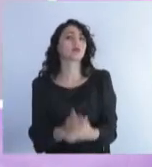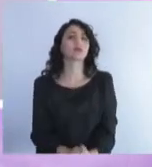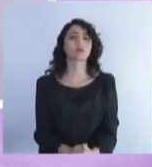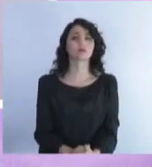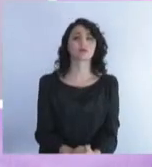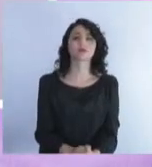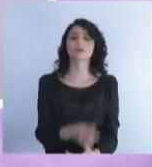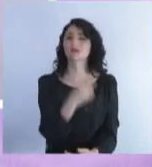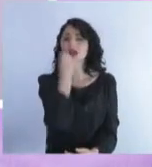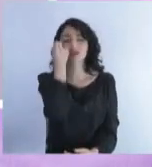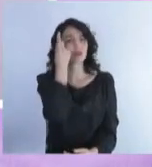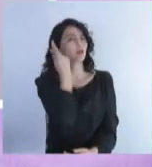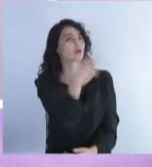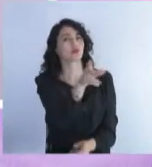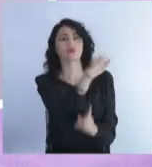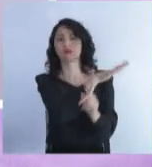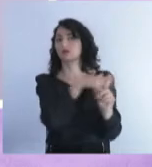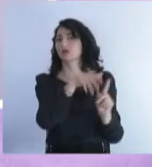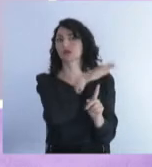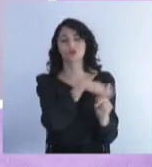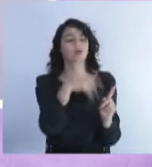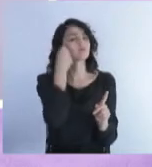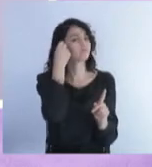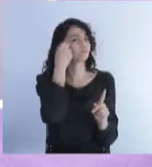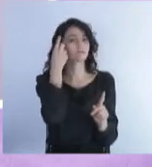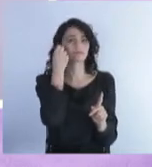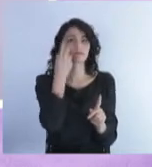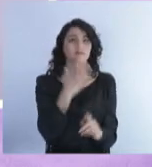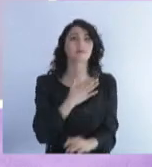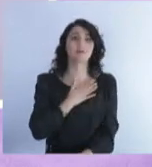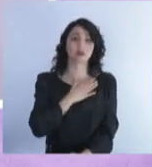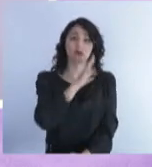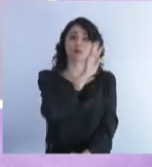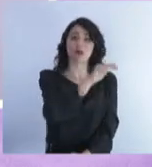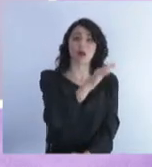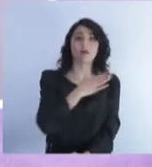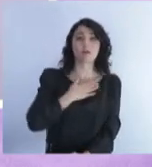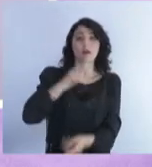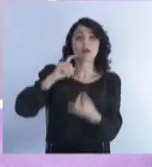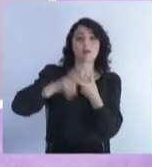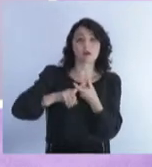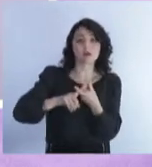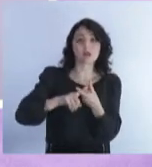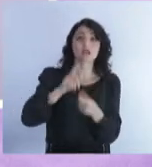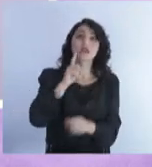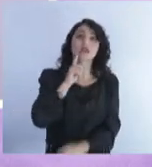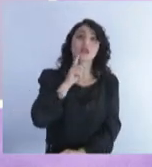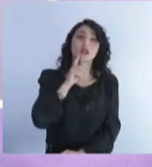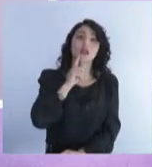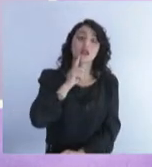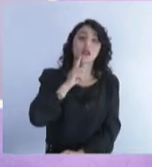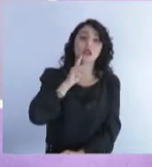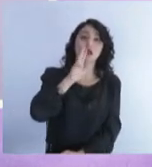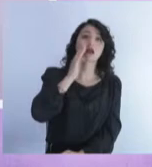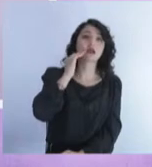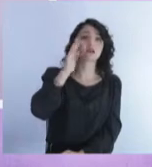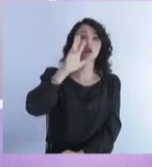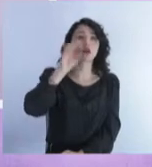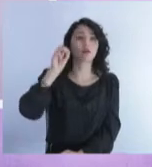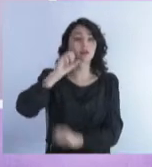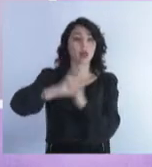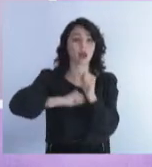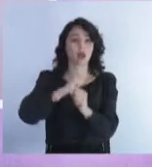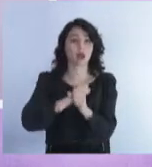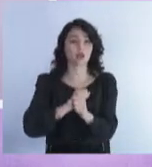think I understand the situation very well. My wife's mother is almost 90 and she has not been vaccinated, so she's in the